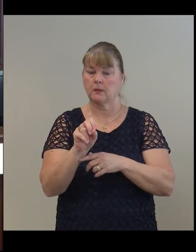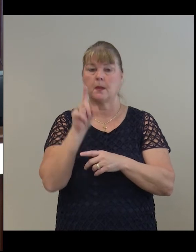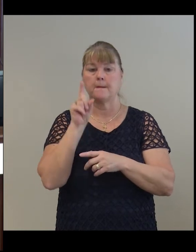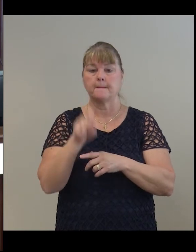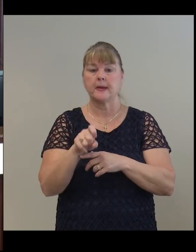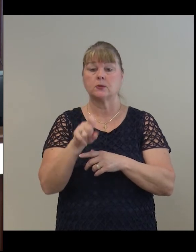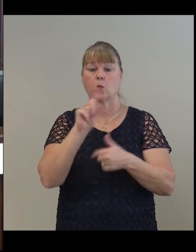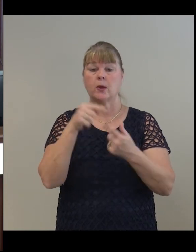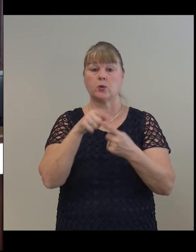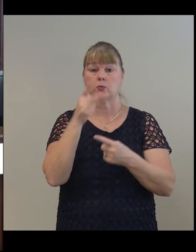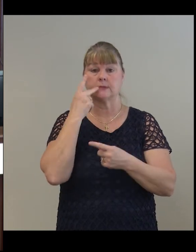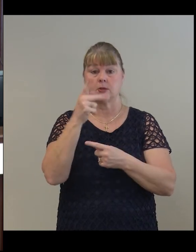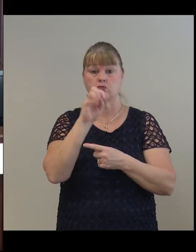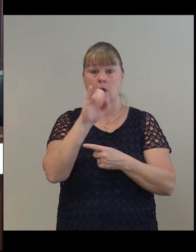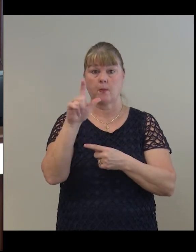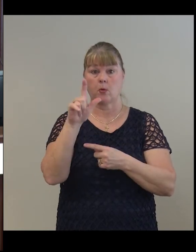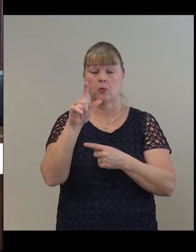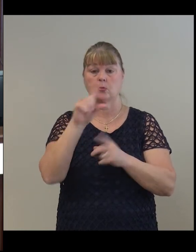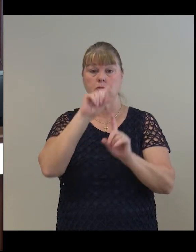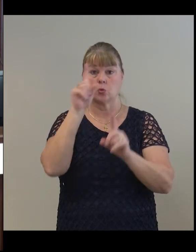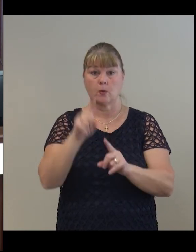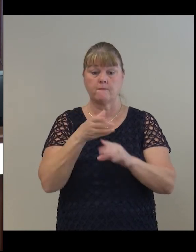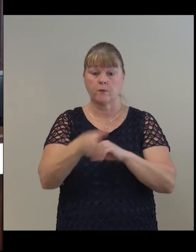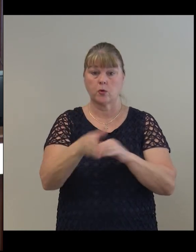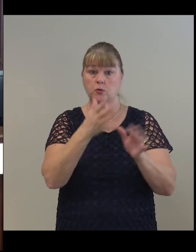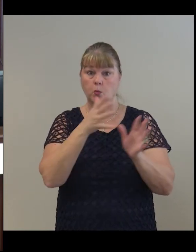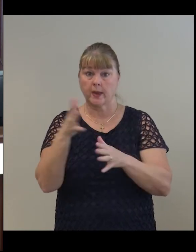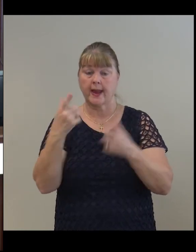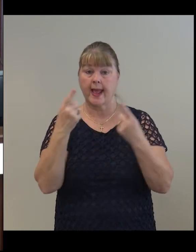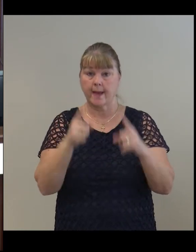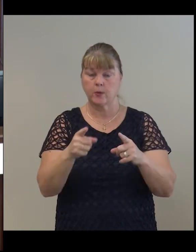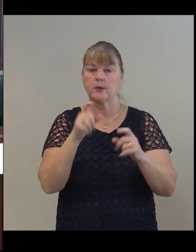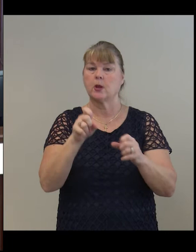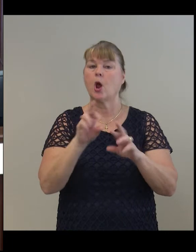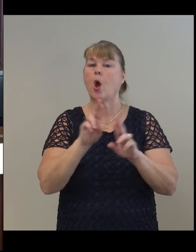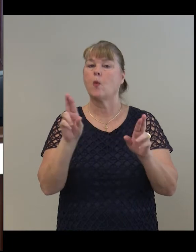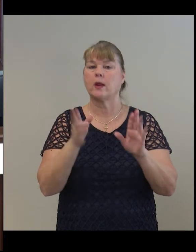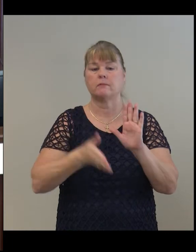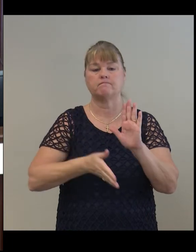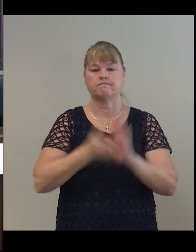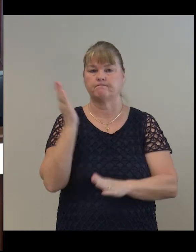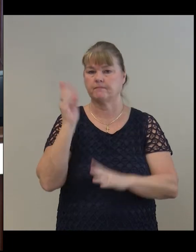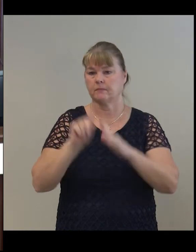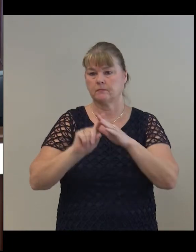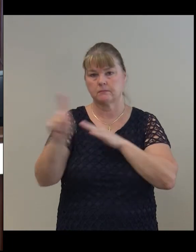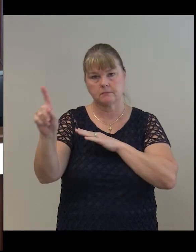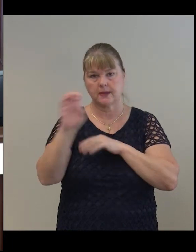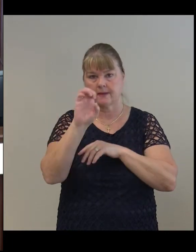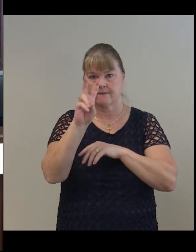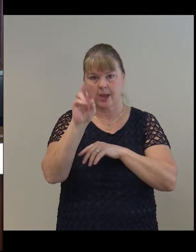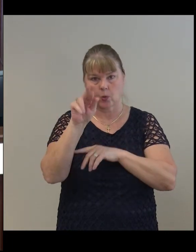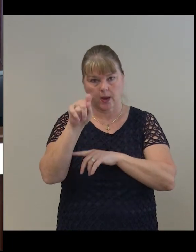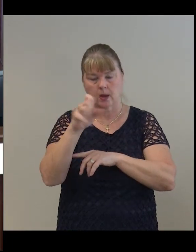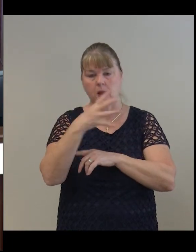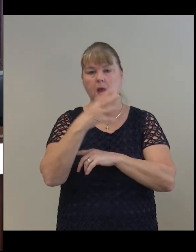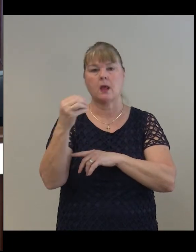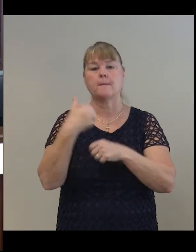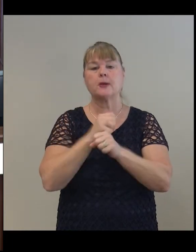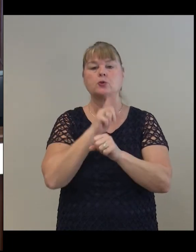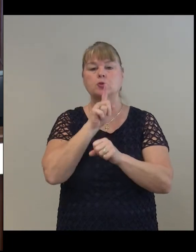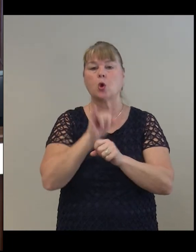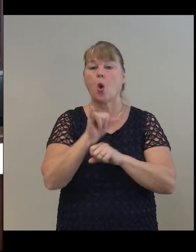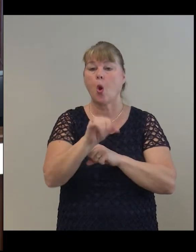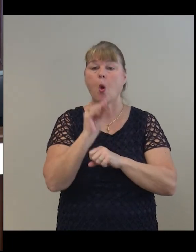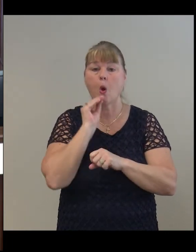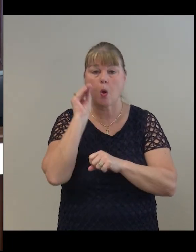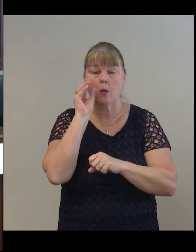need to have already evacuated. You need to make sure that you are at home or you are at a safe location or you are out of